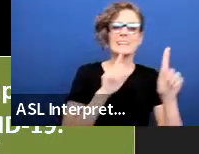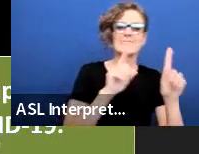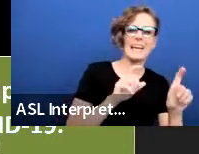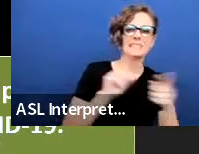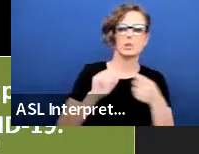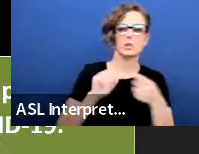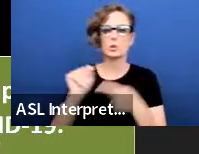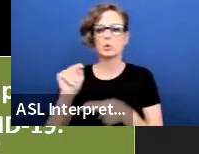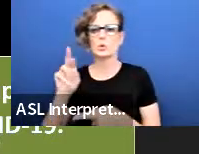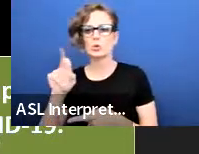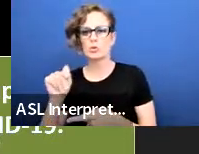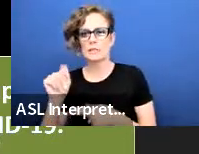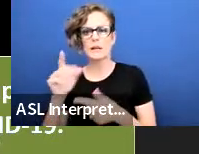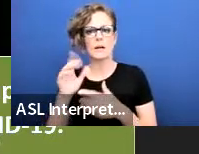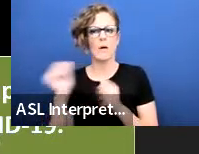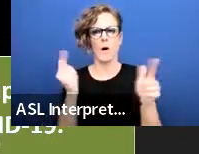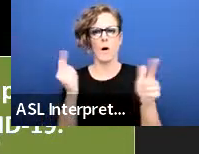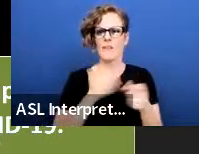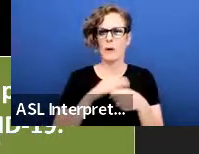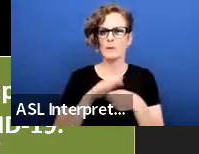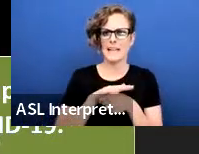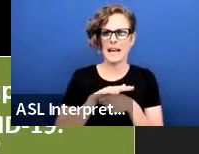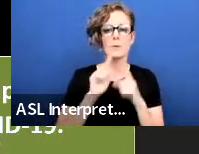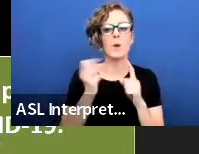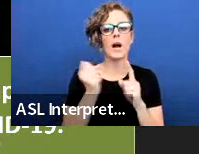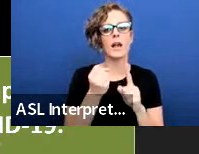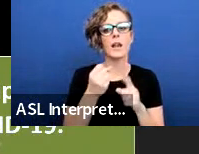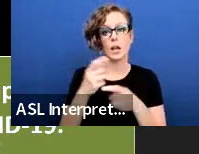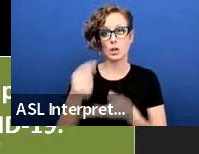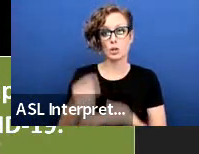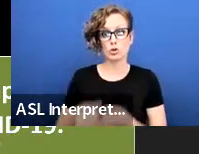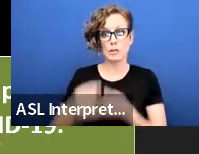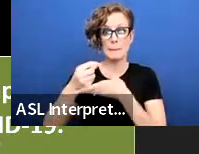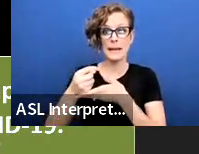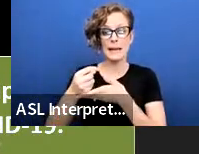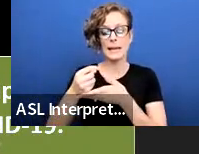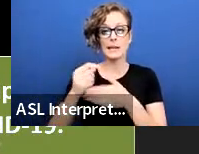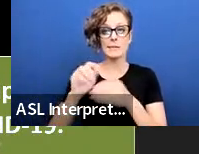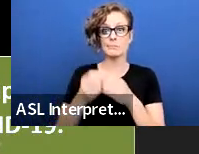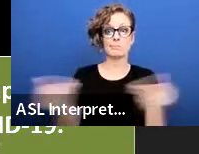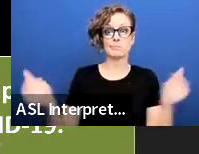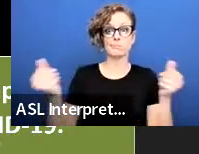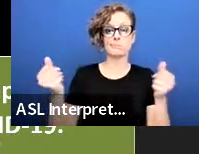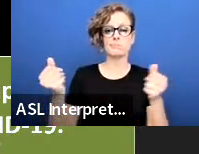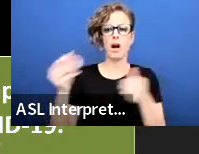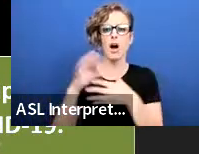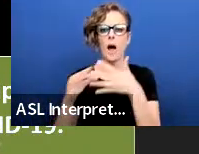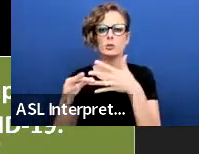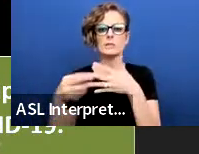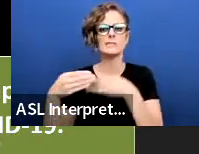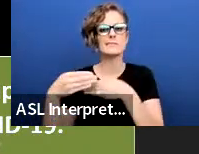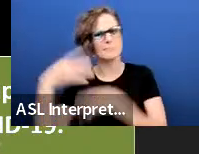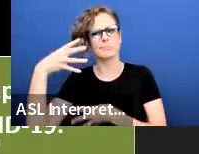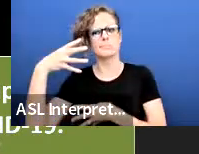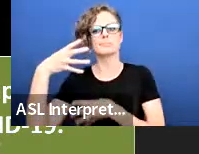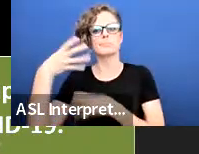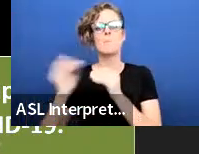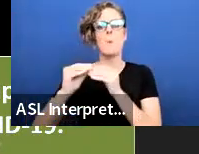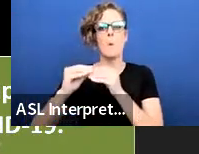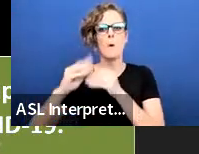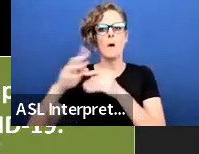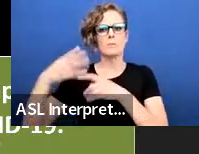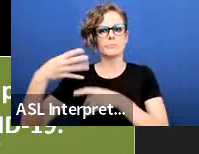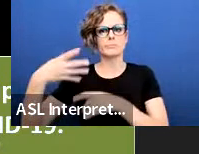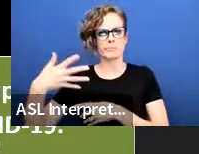and expand that treatment options at all of our testing sites as we move into this next year. So with